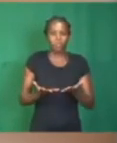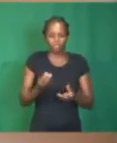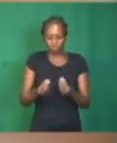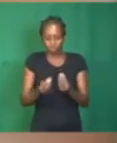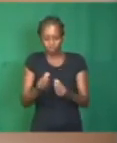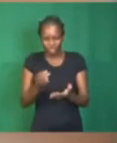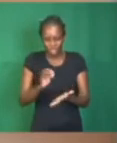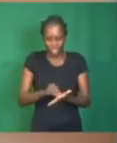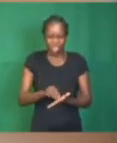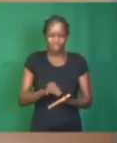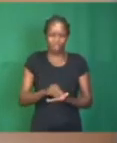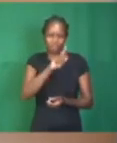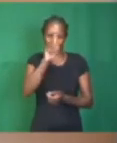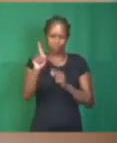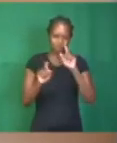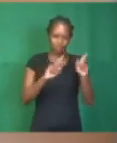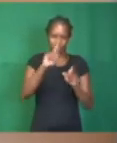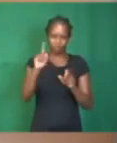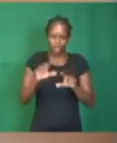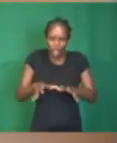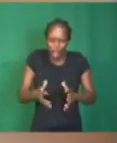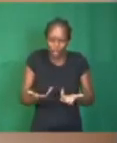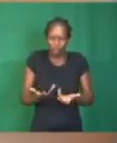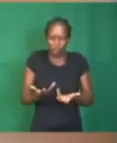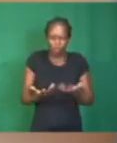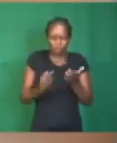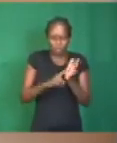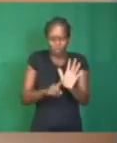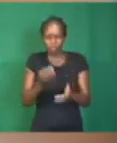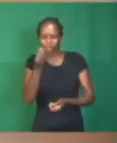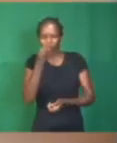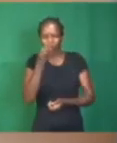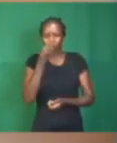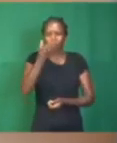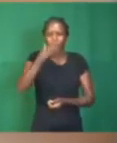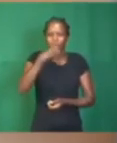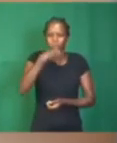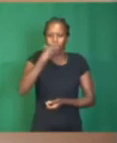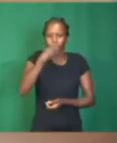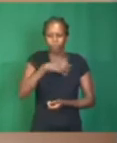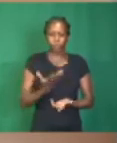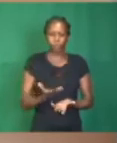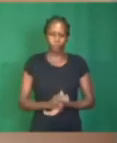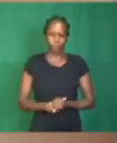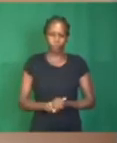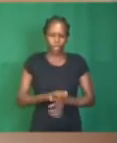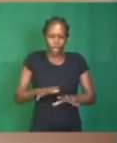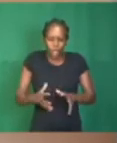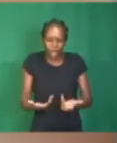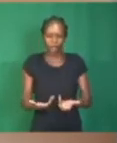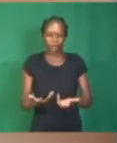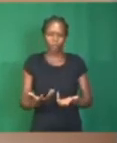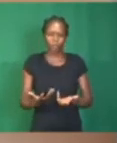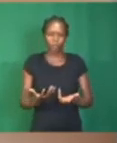really absorbed? Do we, when we eat an apple, does the apple that we eat get to be absorbed into